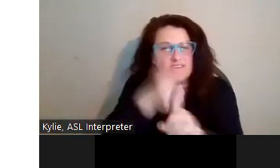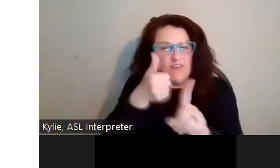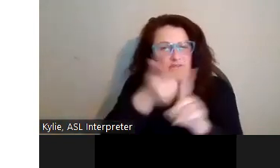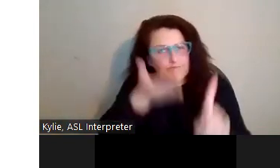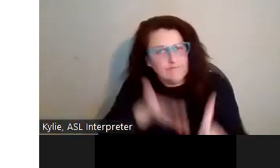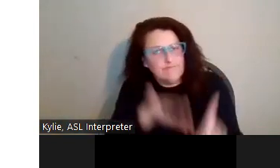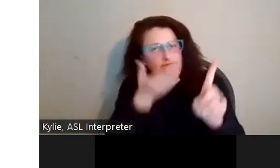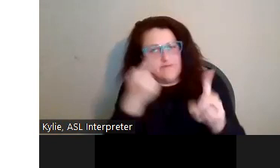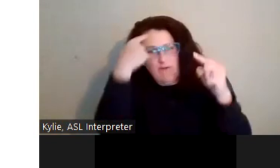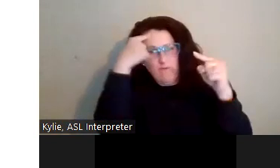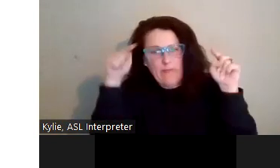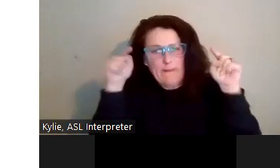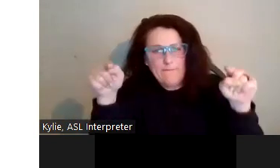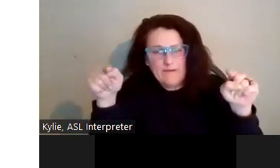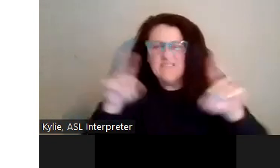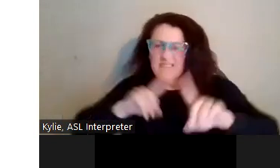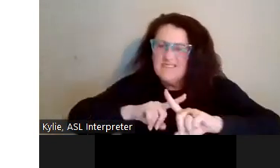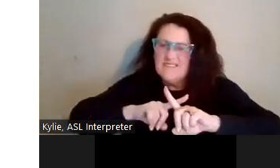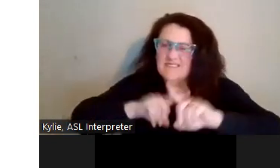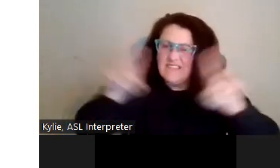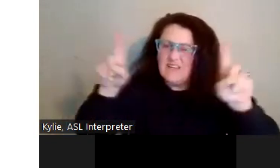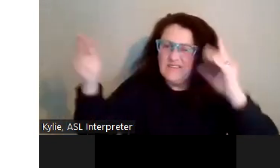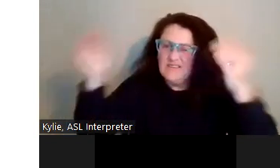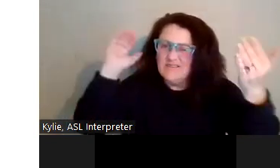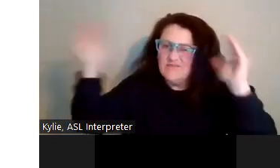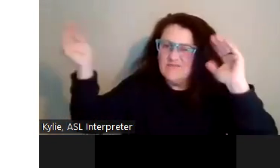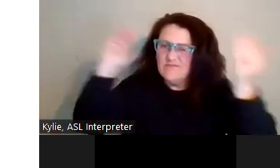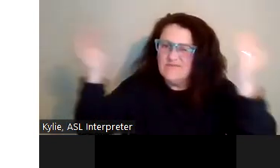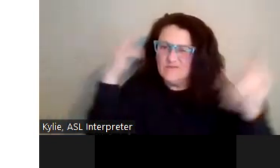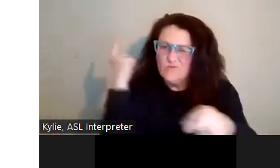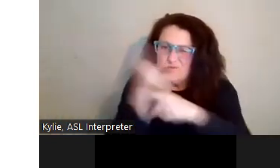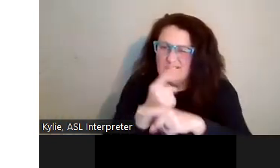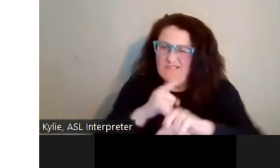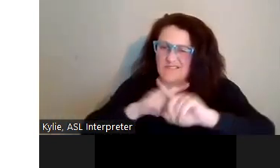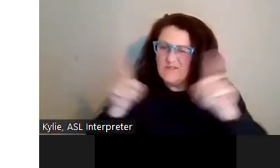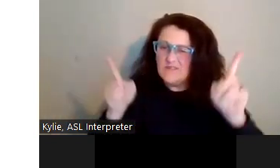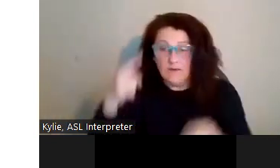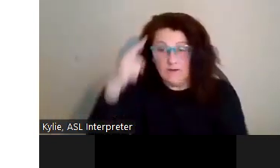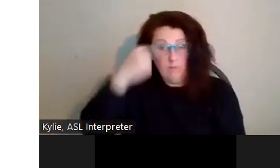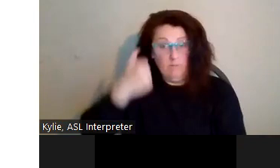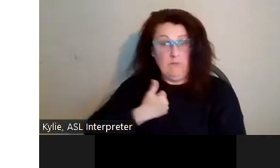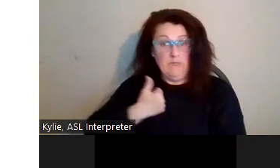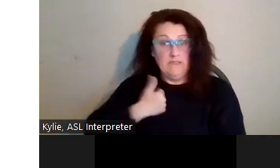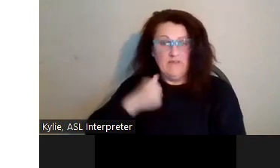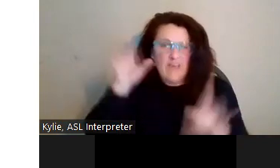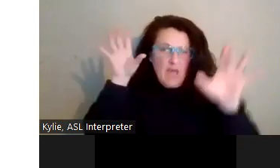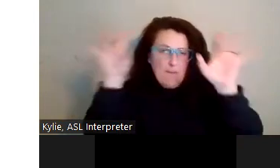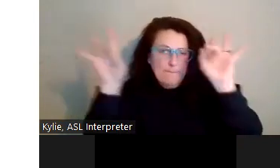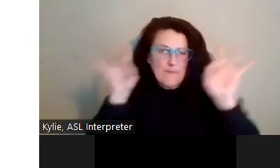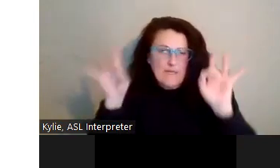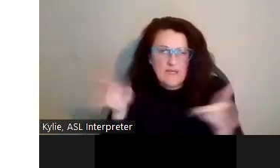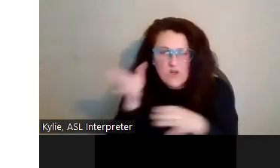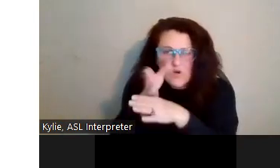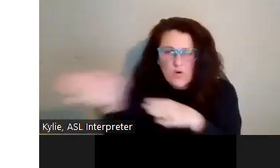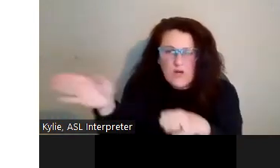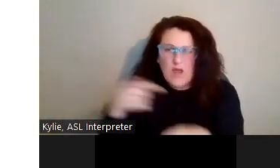for them, because it looks different for everybody, right? For me, when I was making choices about my career,